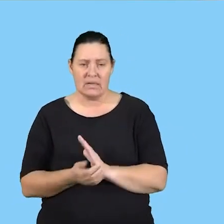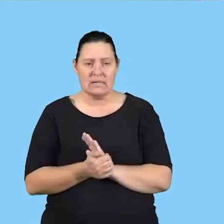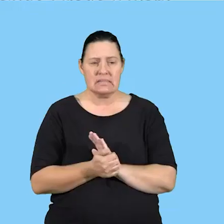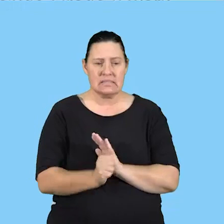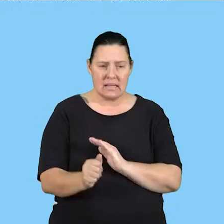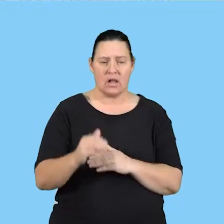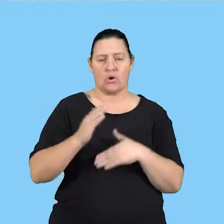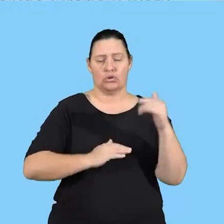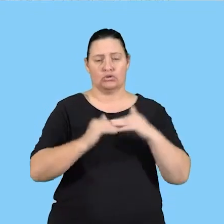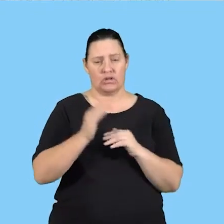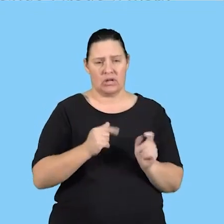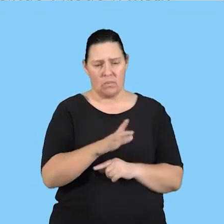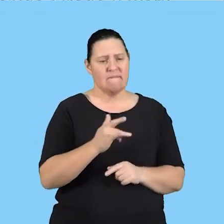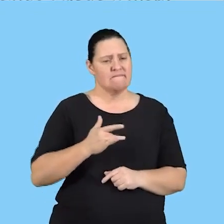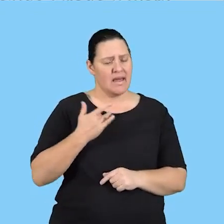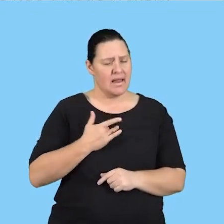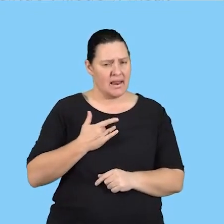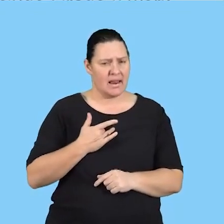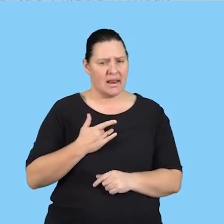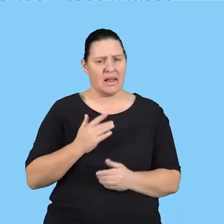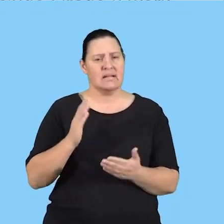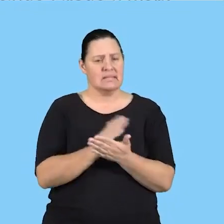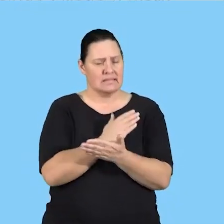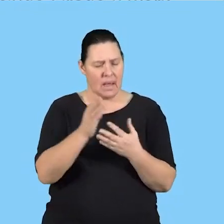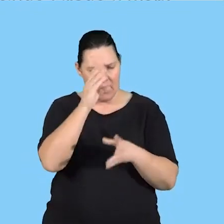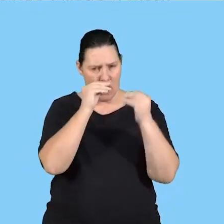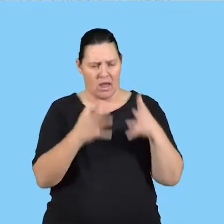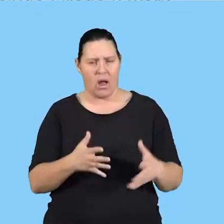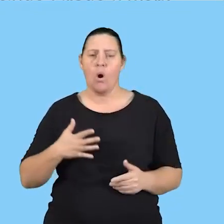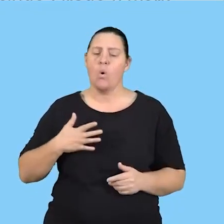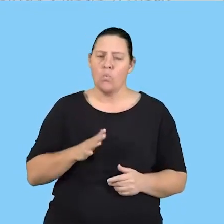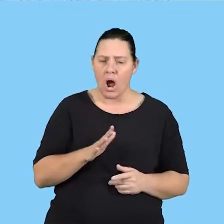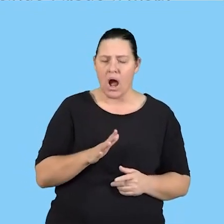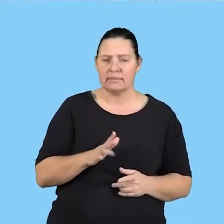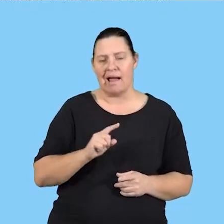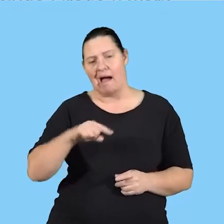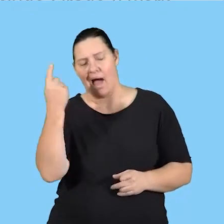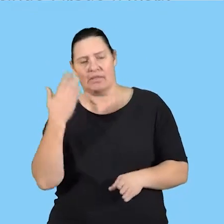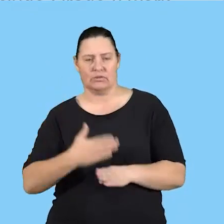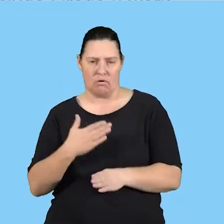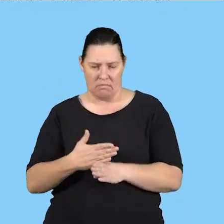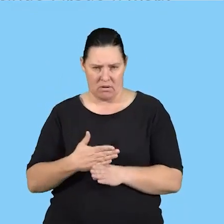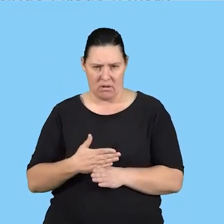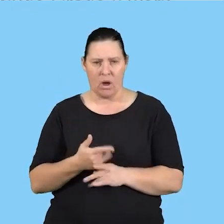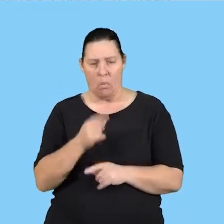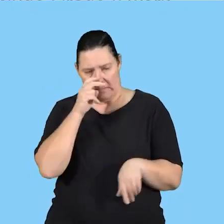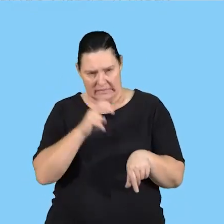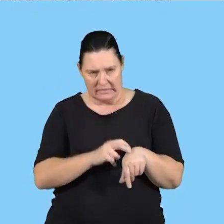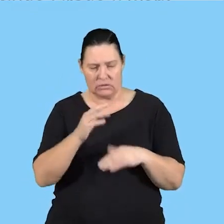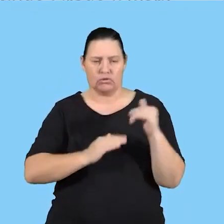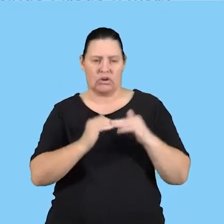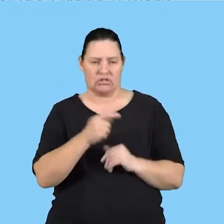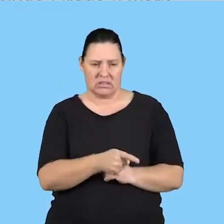skill of construction. We also felt that some of the learners will want to pursue other careers which will need